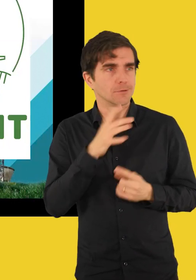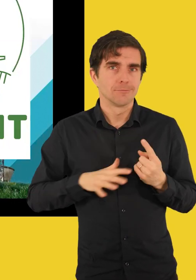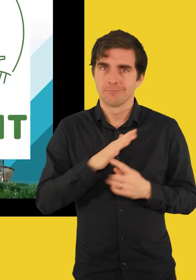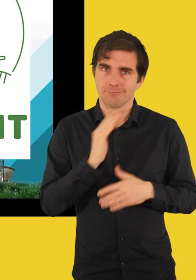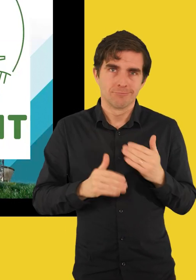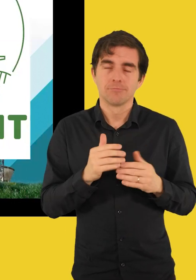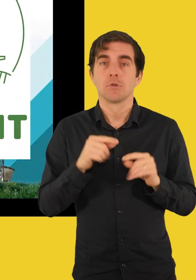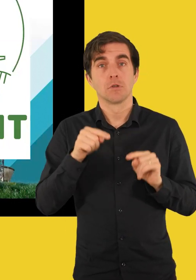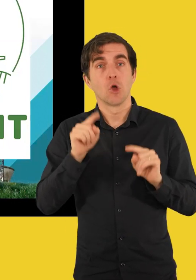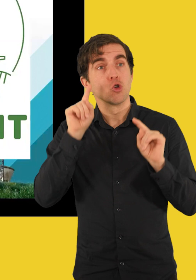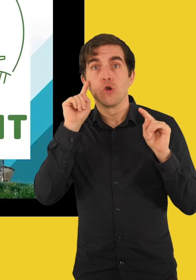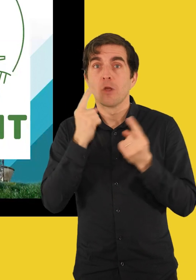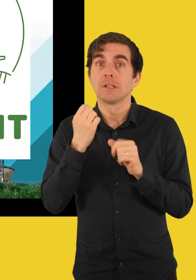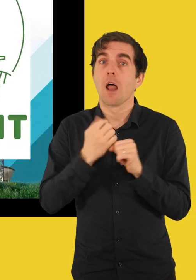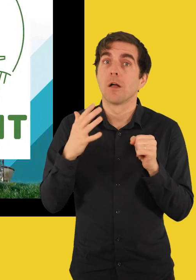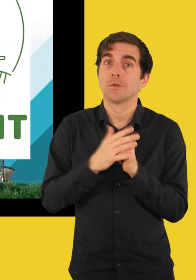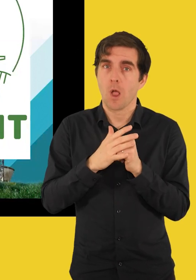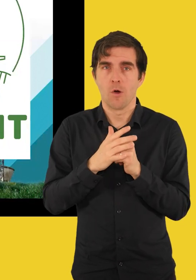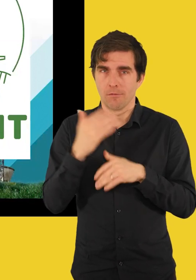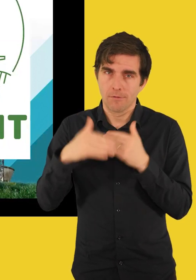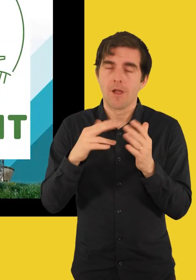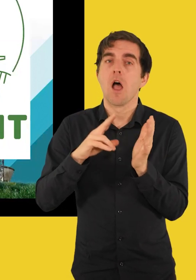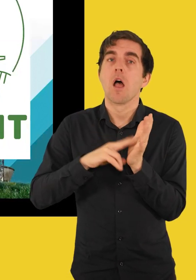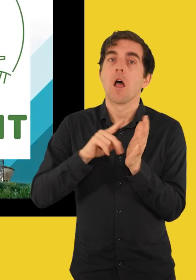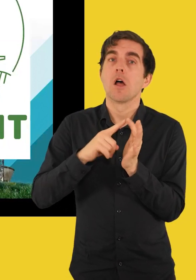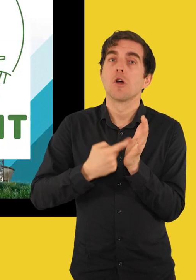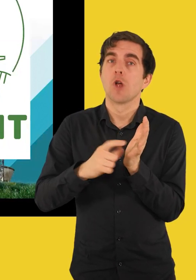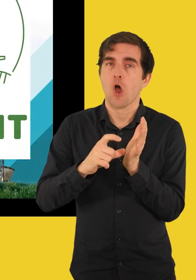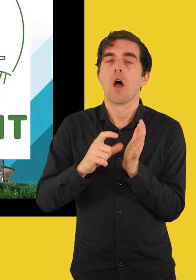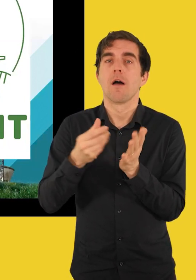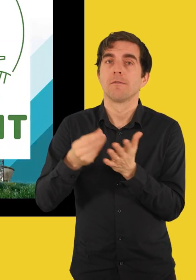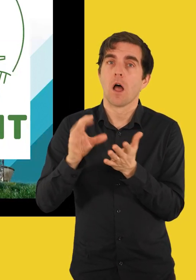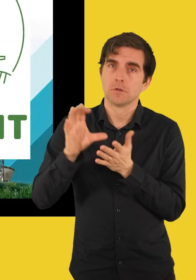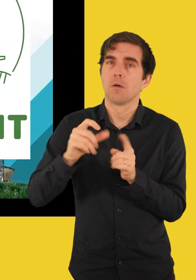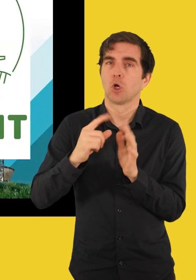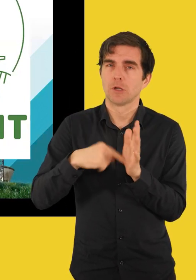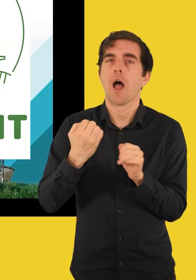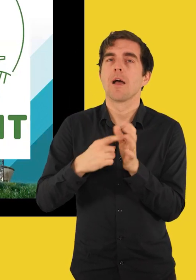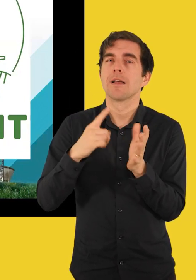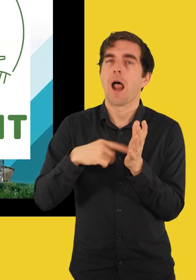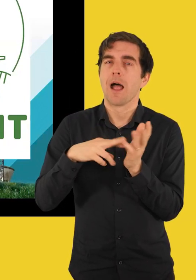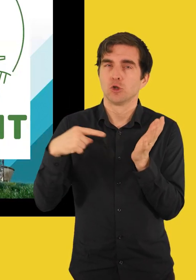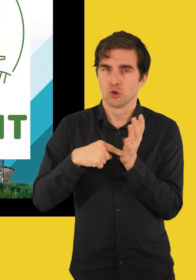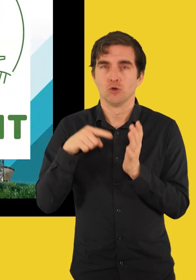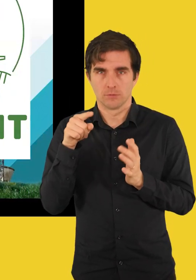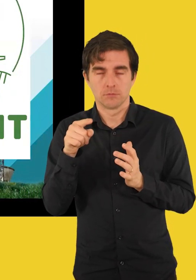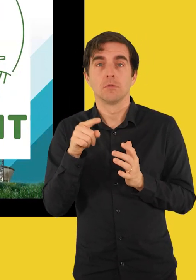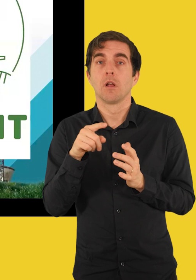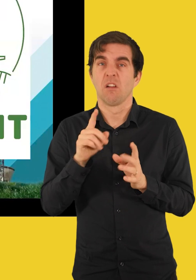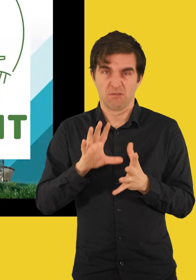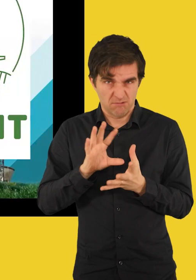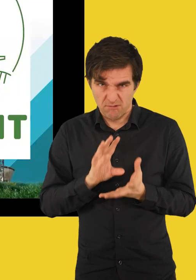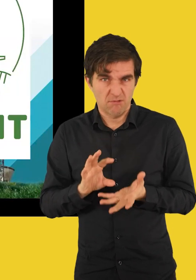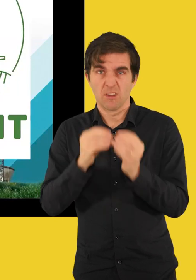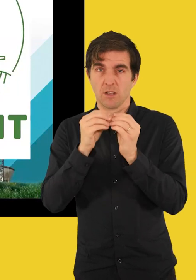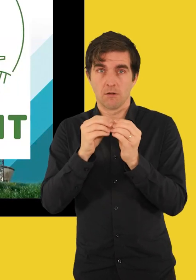Economics, which has been with the University of Glasgow, specifically through the NERC-funded project called Gallant. And you can see what